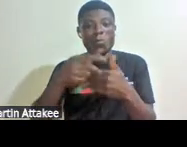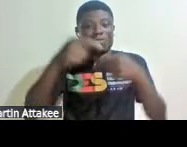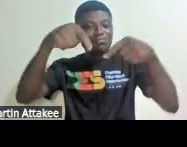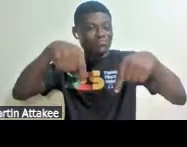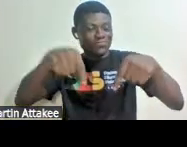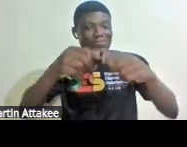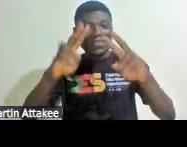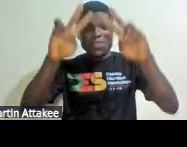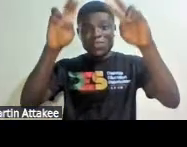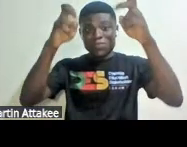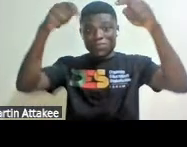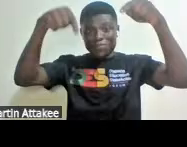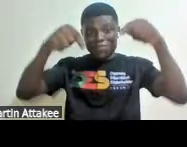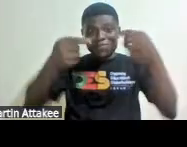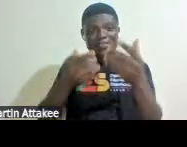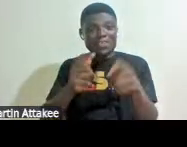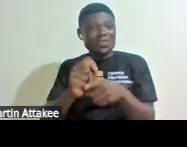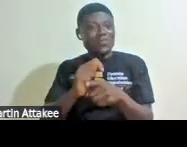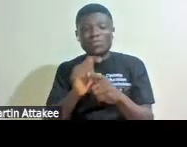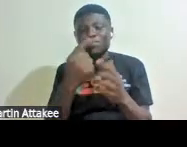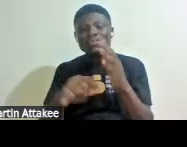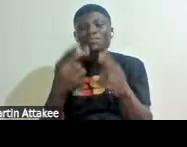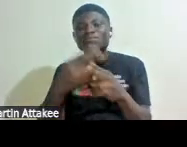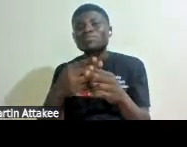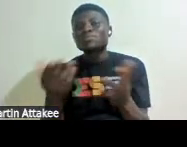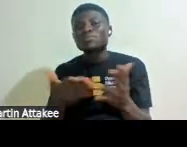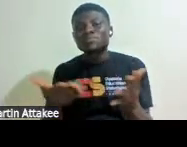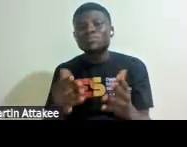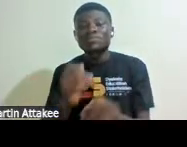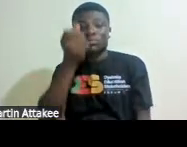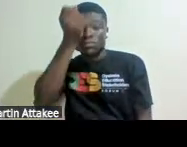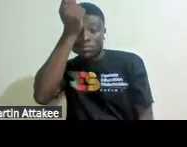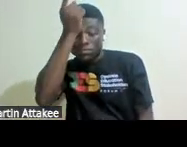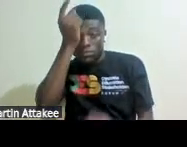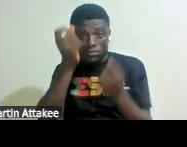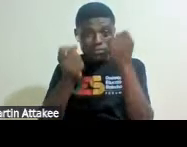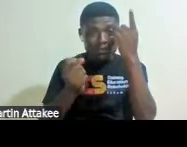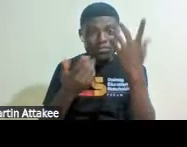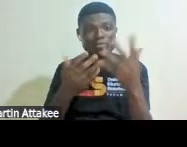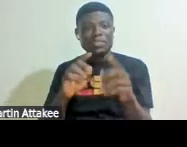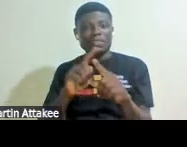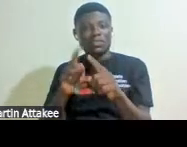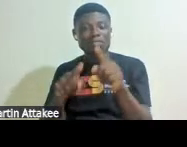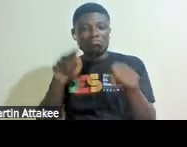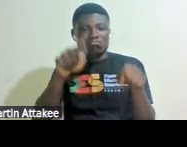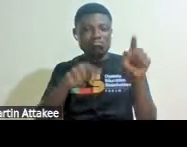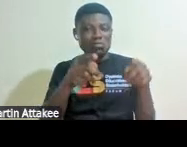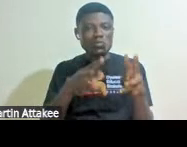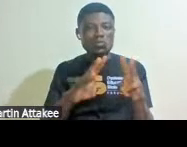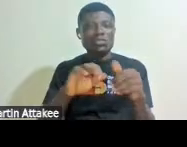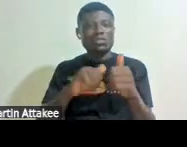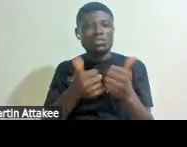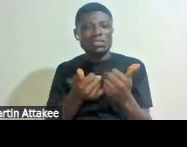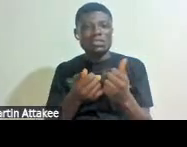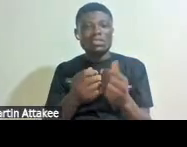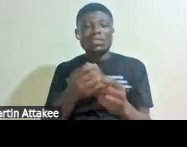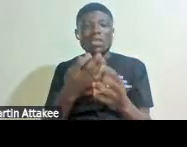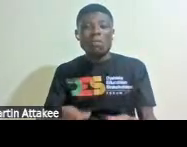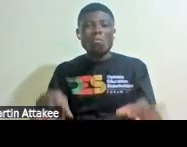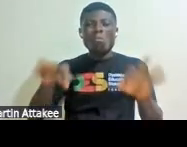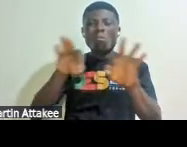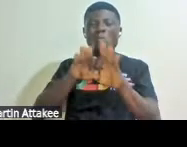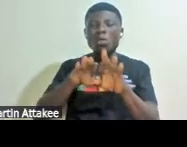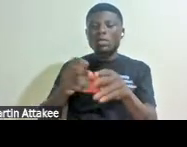this evening's training is Understanding Neurodiversity, Practical Tools for